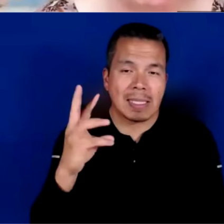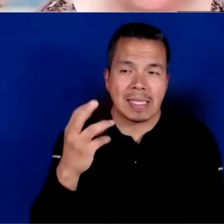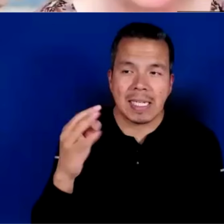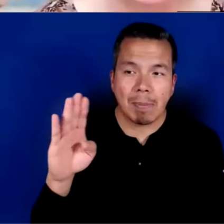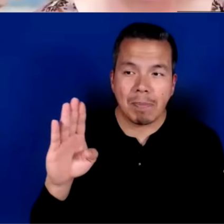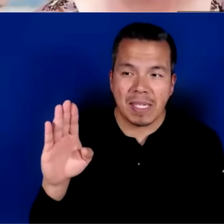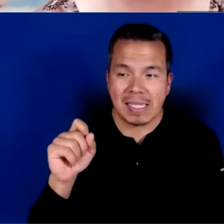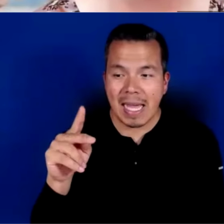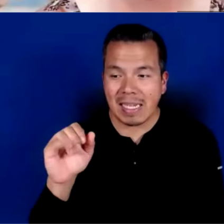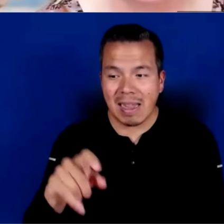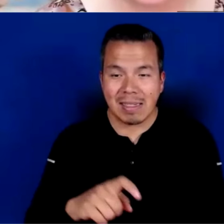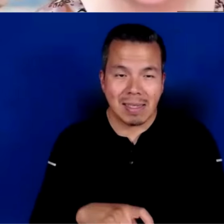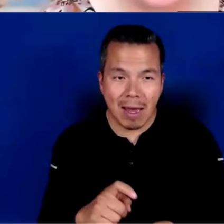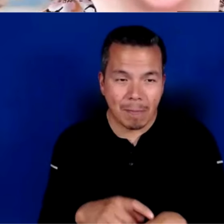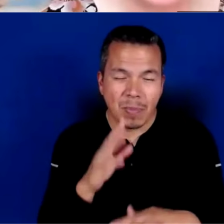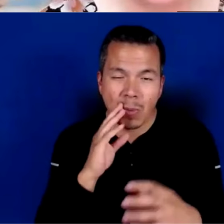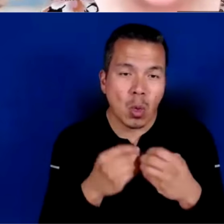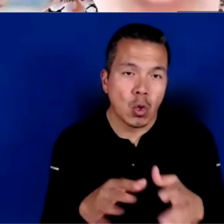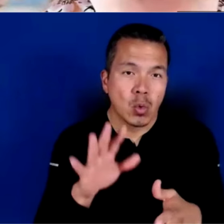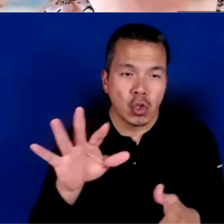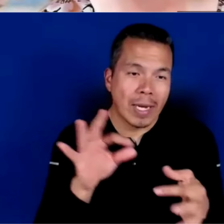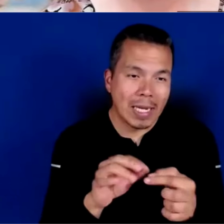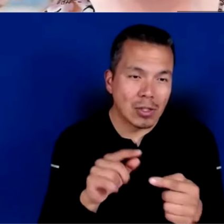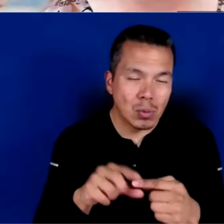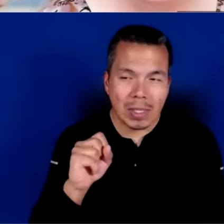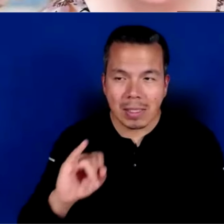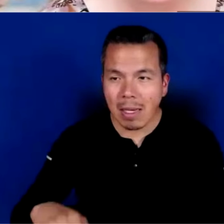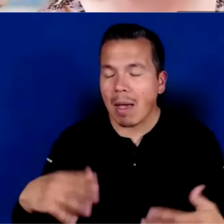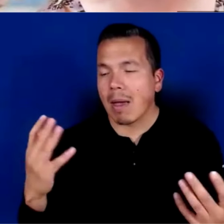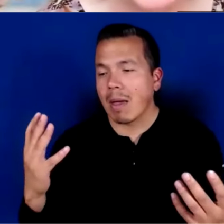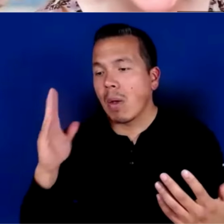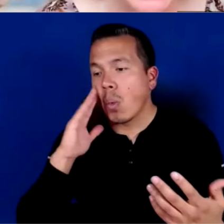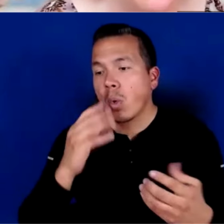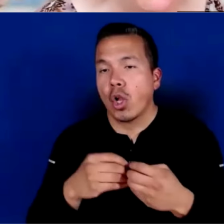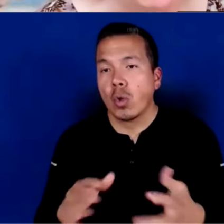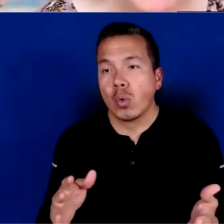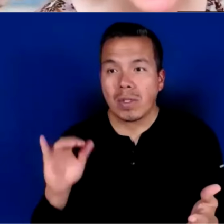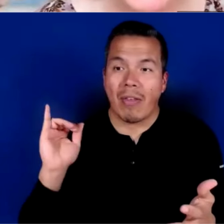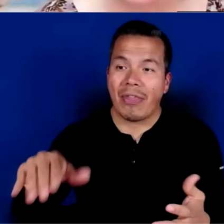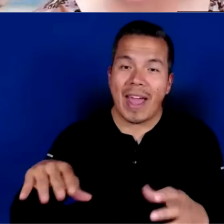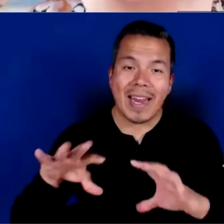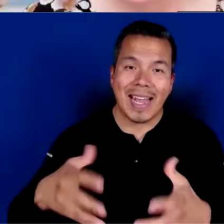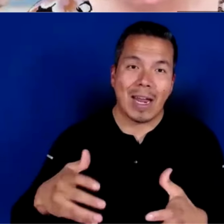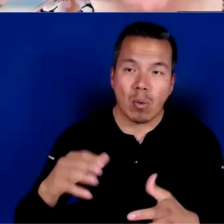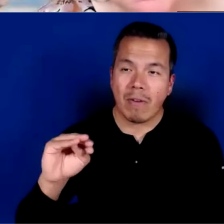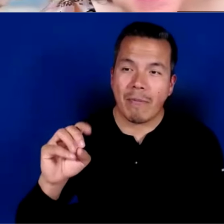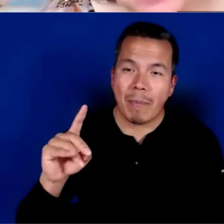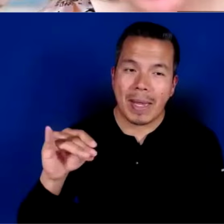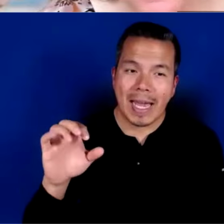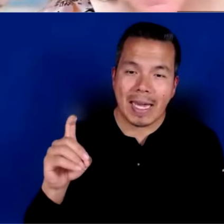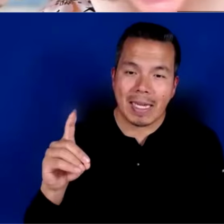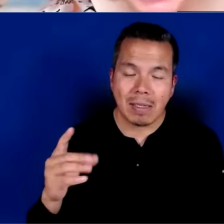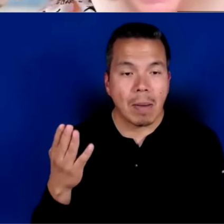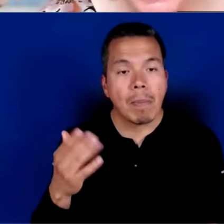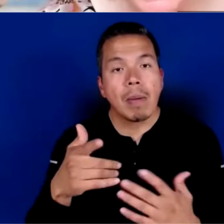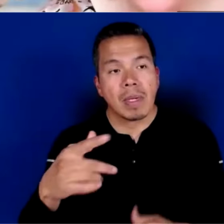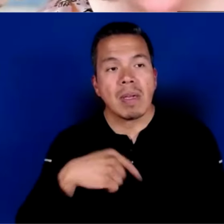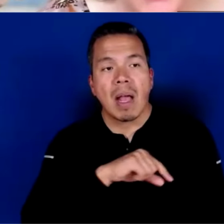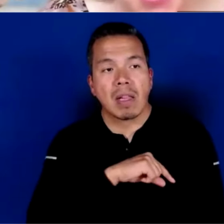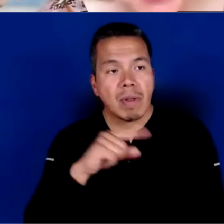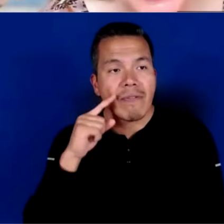status at that point. So you would lose your connection to SSI and you would lose that category of Medicaid. You might be eligible for